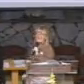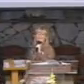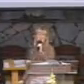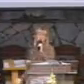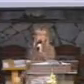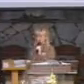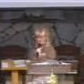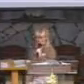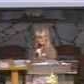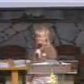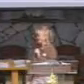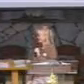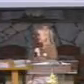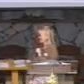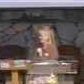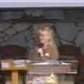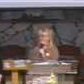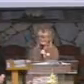Oh can do it.